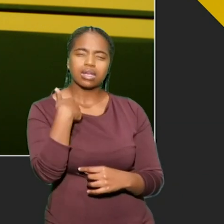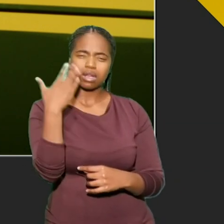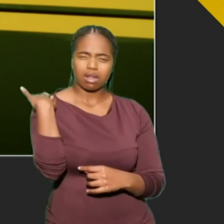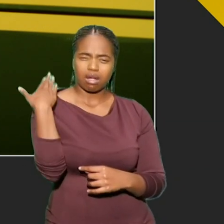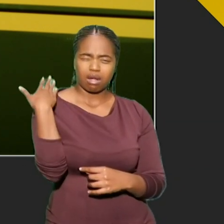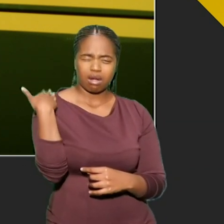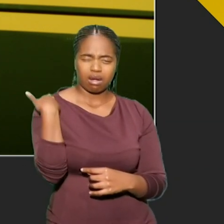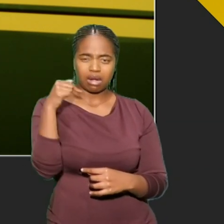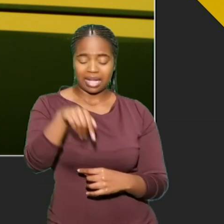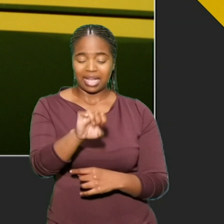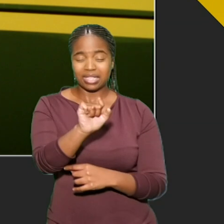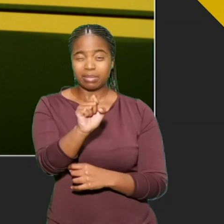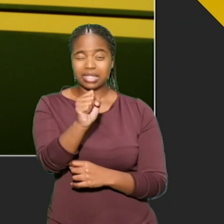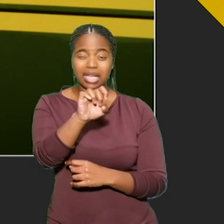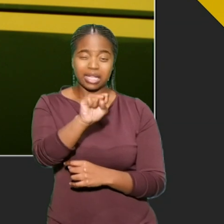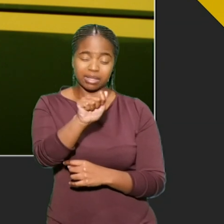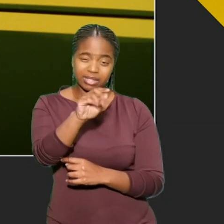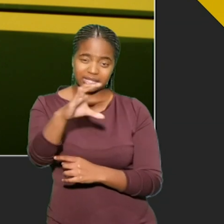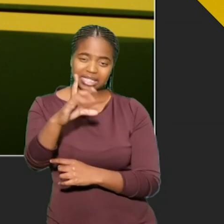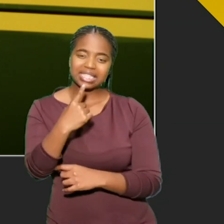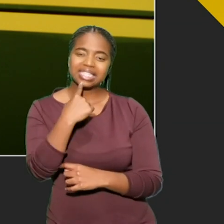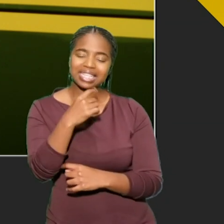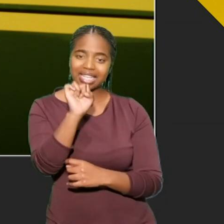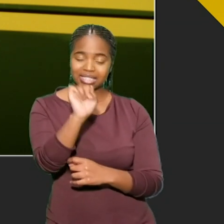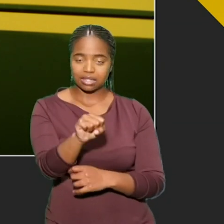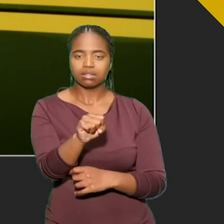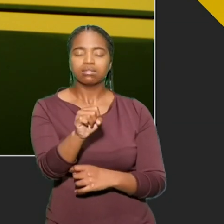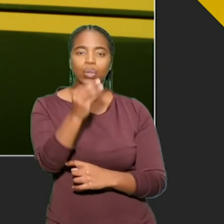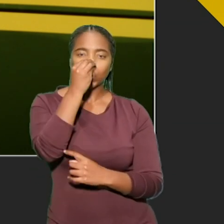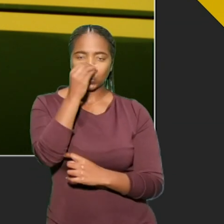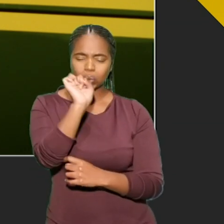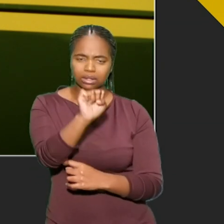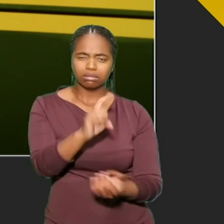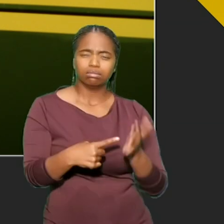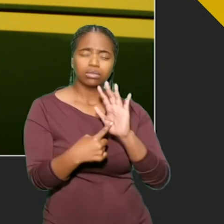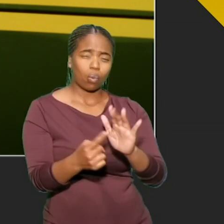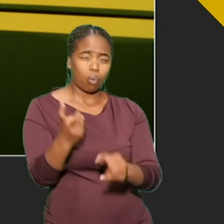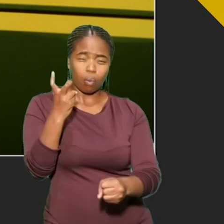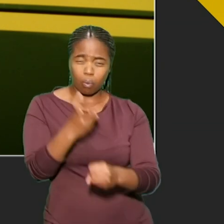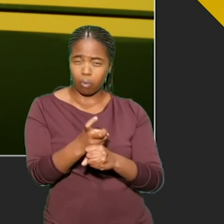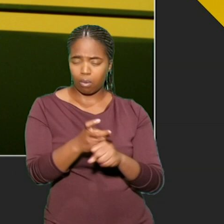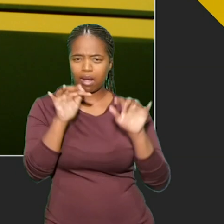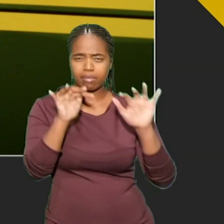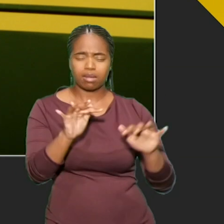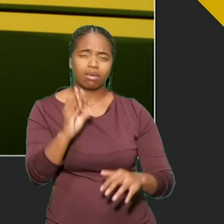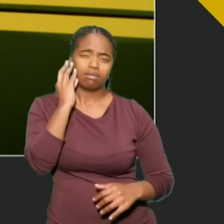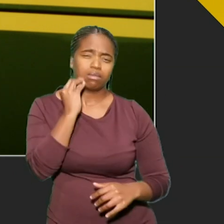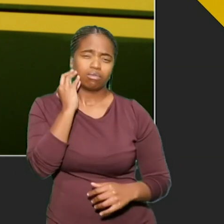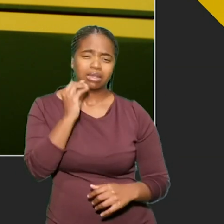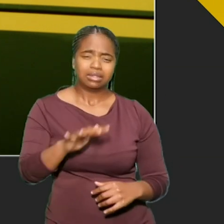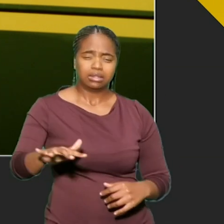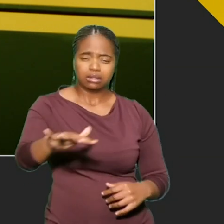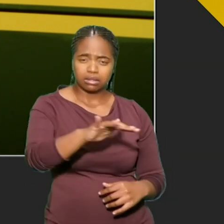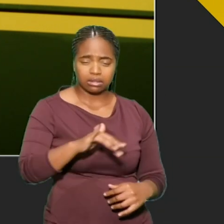on our very own SABC station show, which is called Cutting Edge, which showcases ubunzima kwabantu aba experienceayo